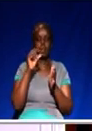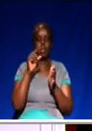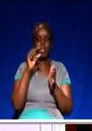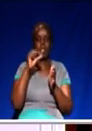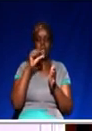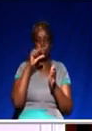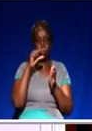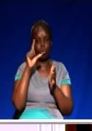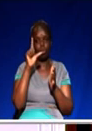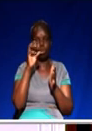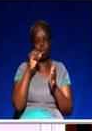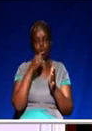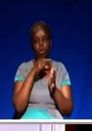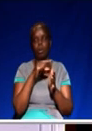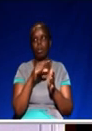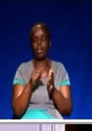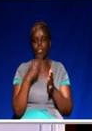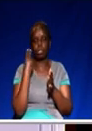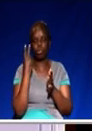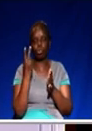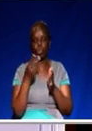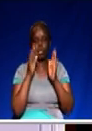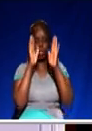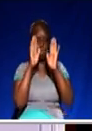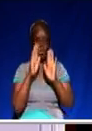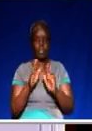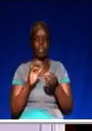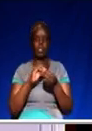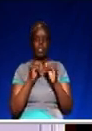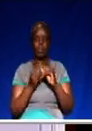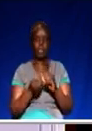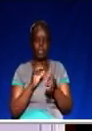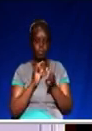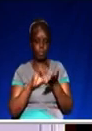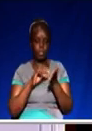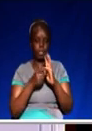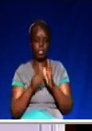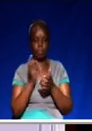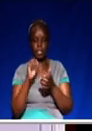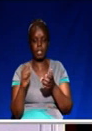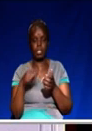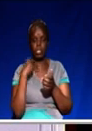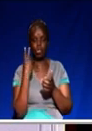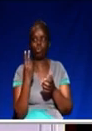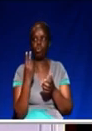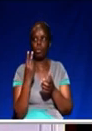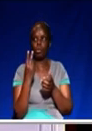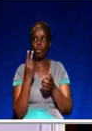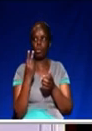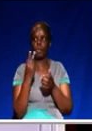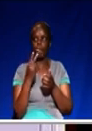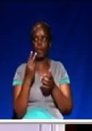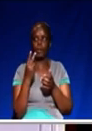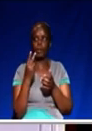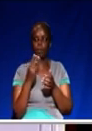And these are the two key numbers. That means if I write 2, this 2,